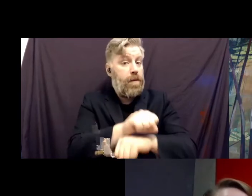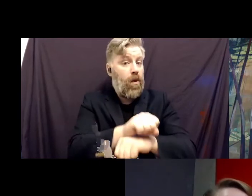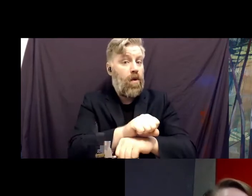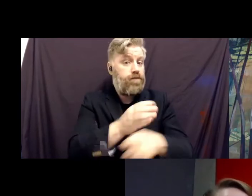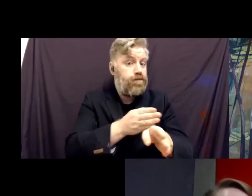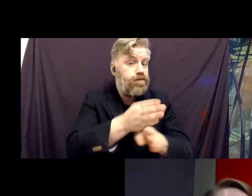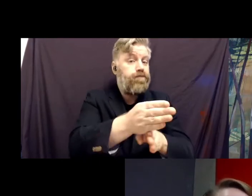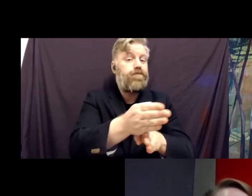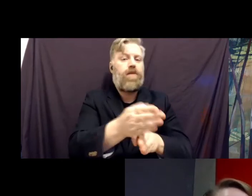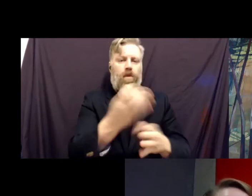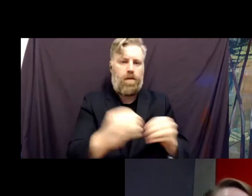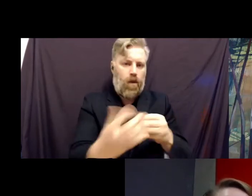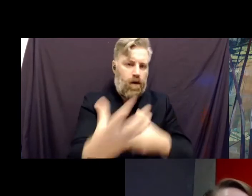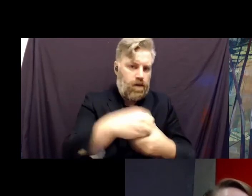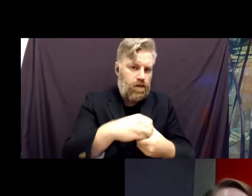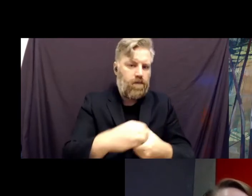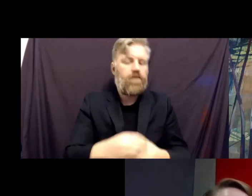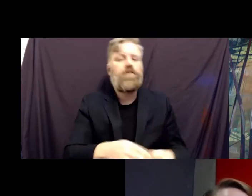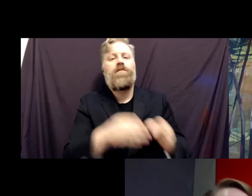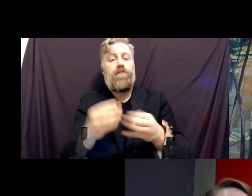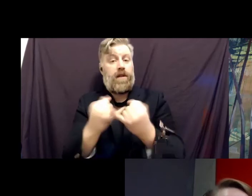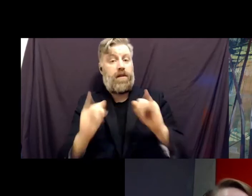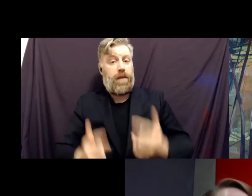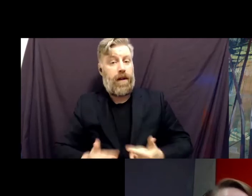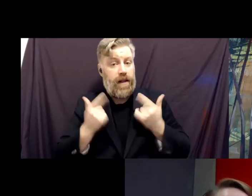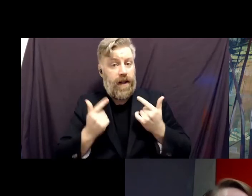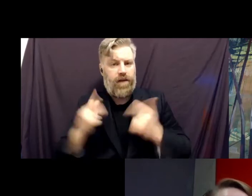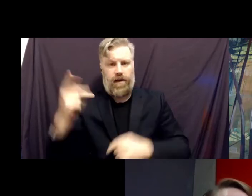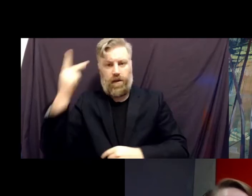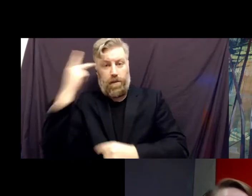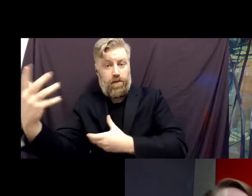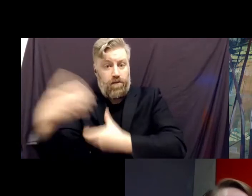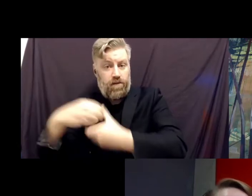living and political participation, as well as accessibility.